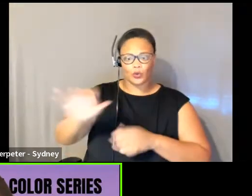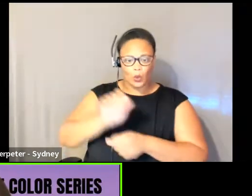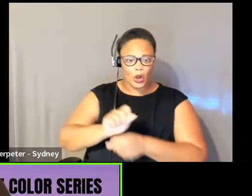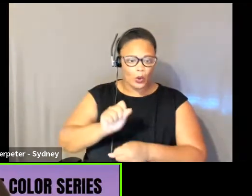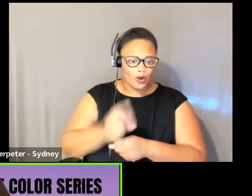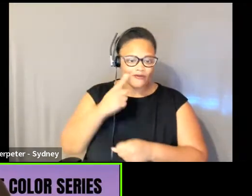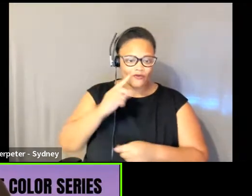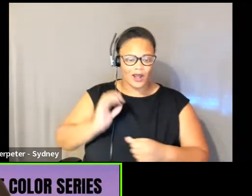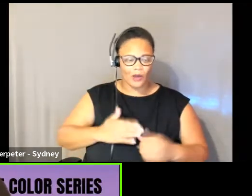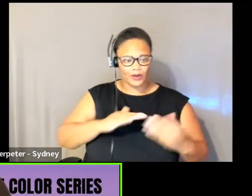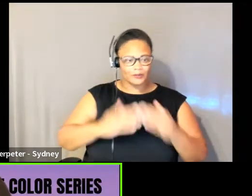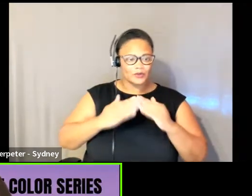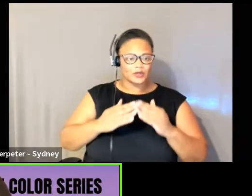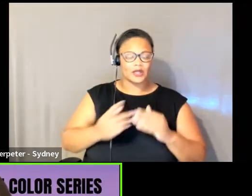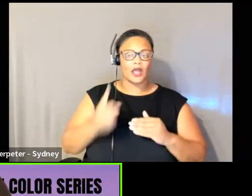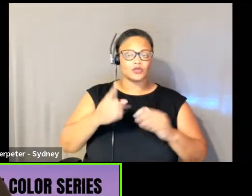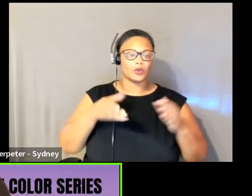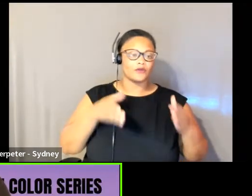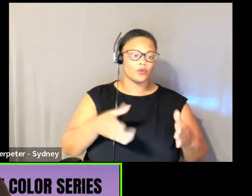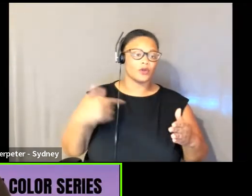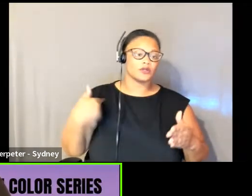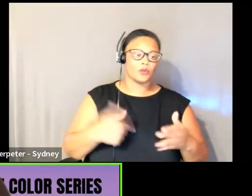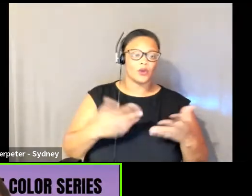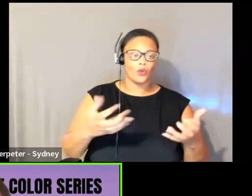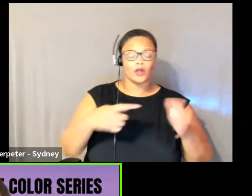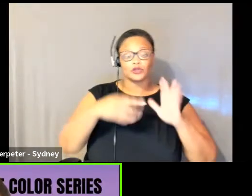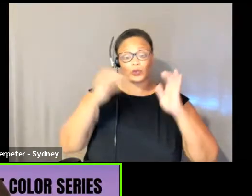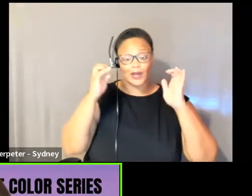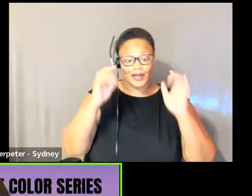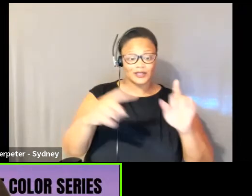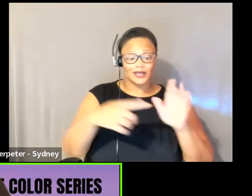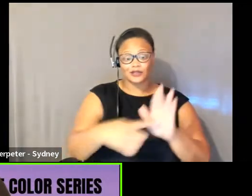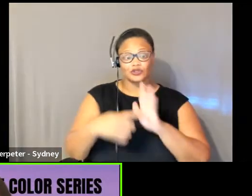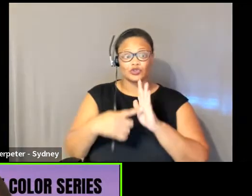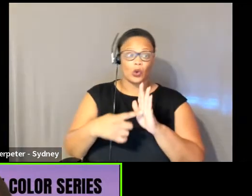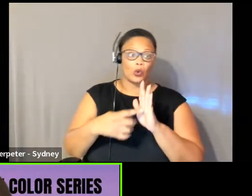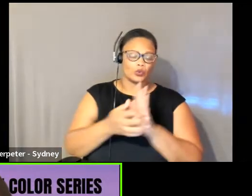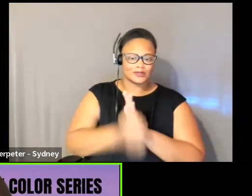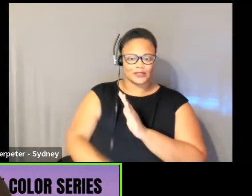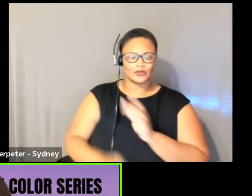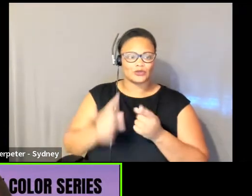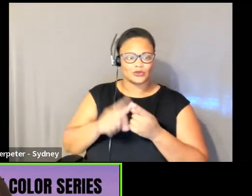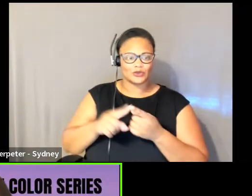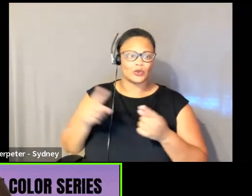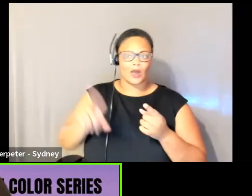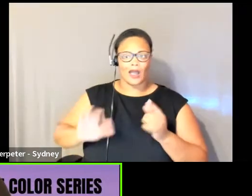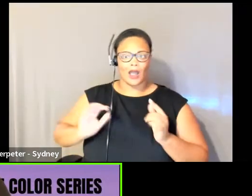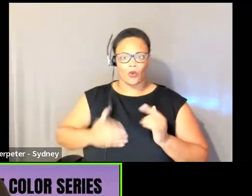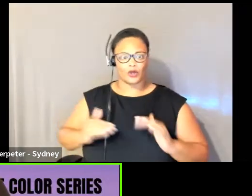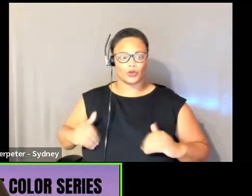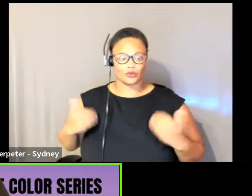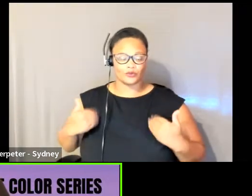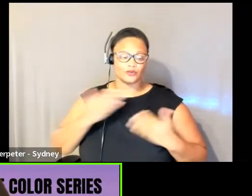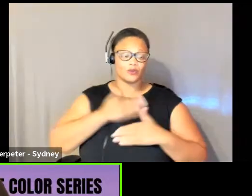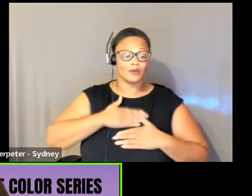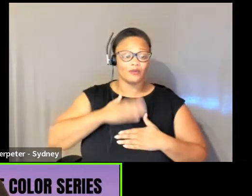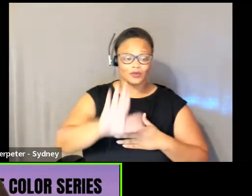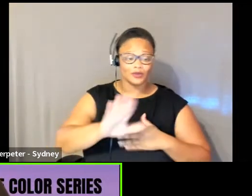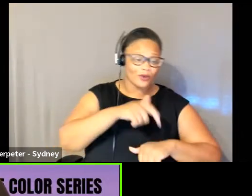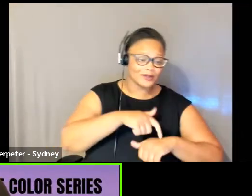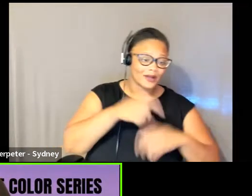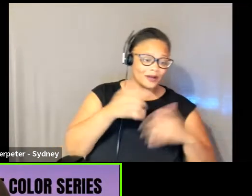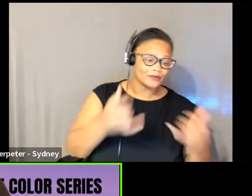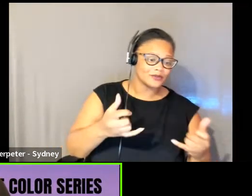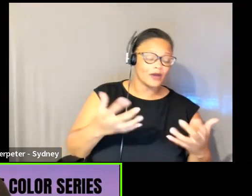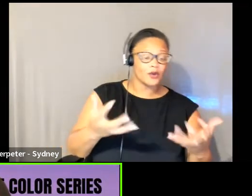chose to educate and build leadership skills of disabled youth. We really appreciate you sharing some of your time with us today. And we'd